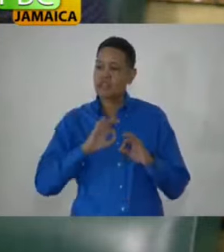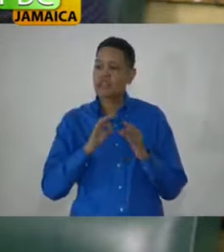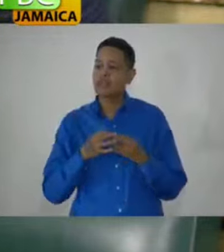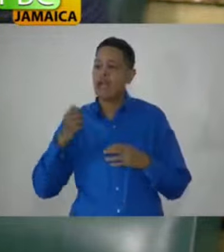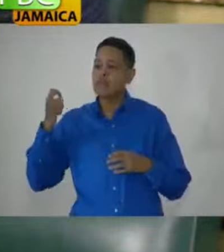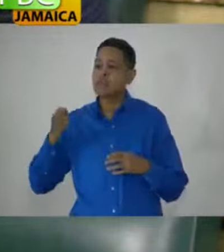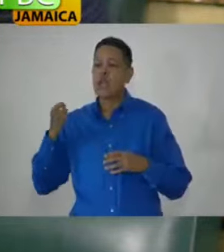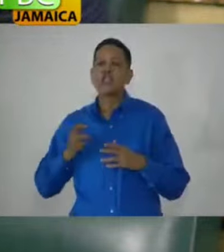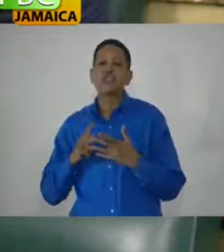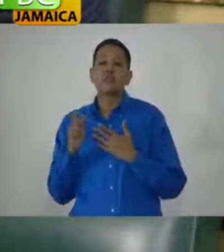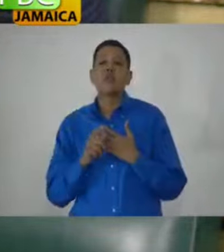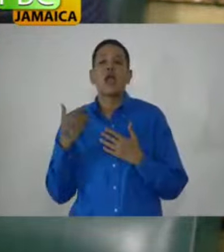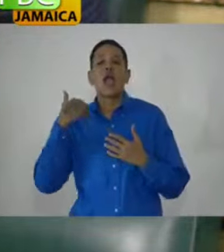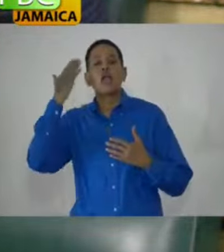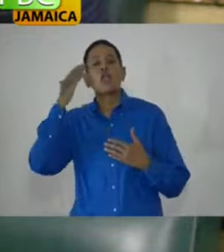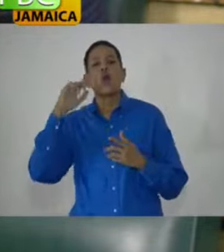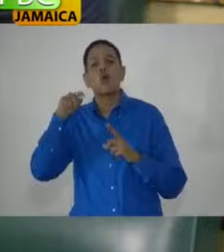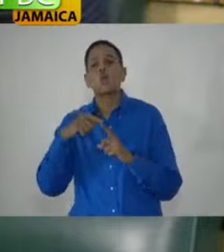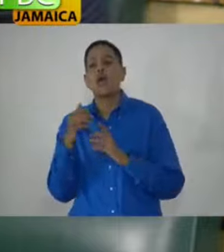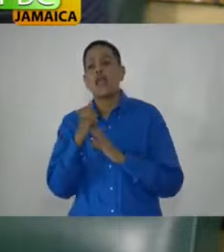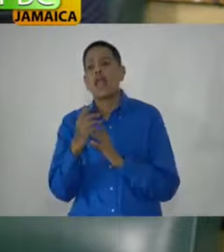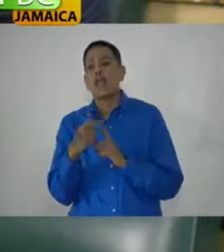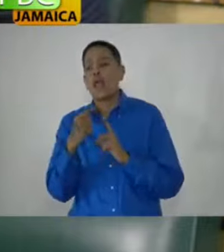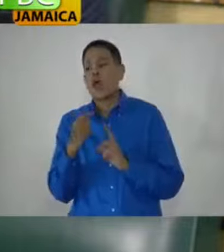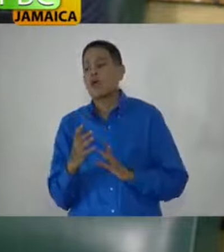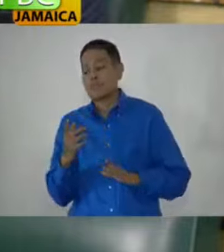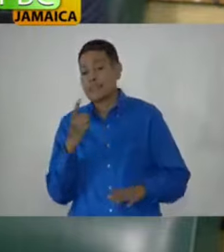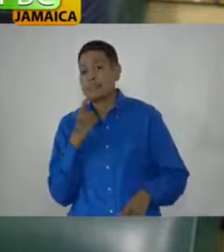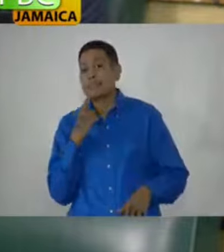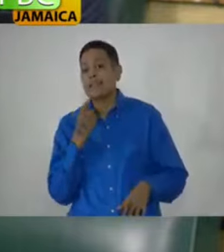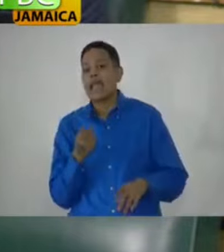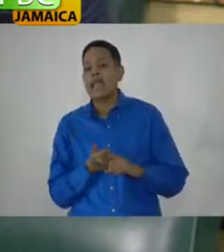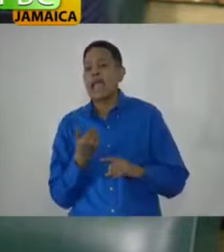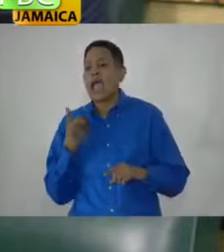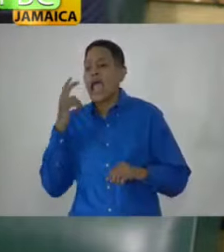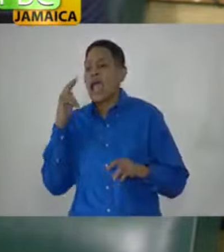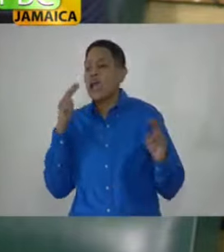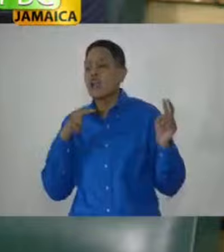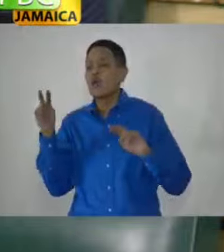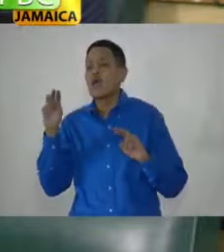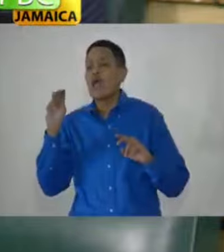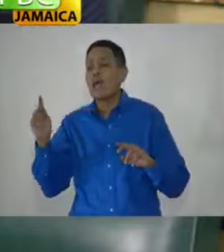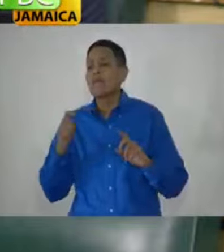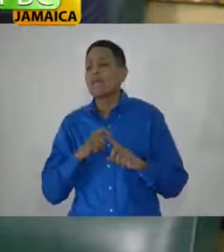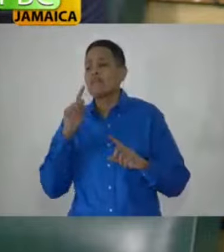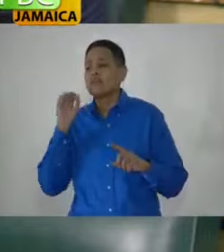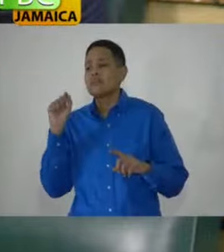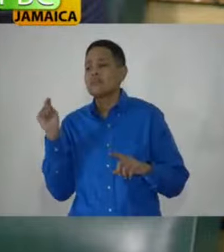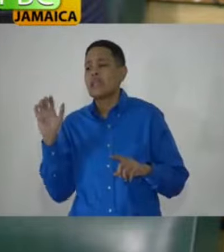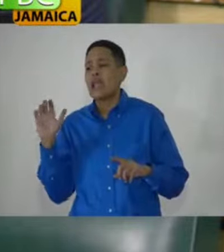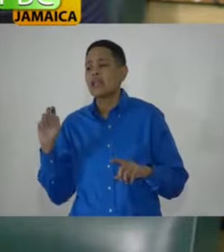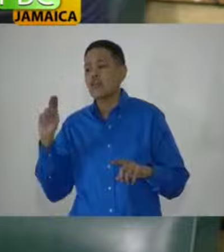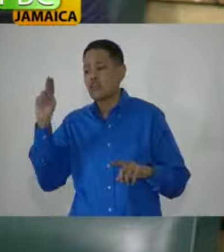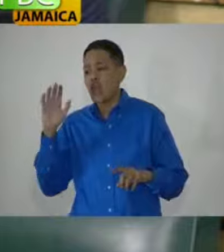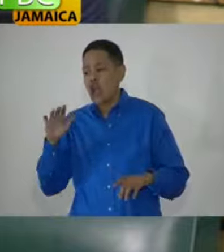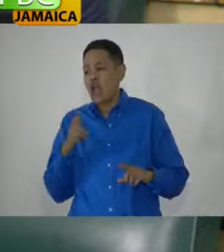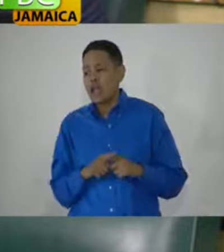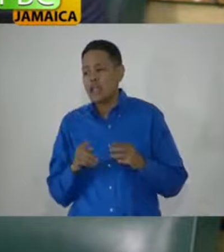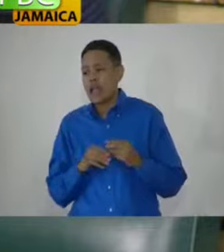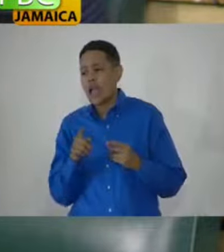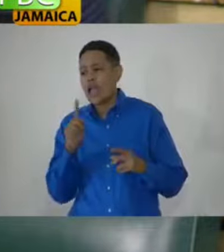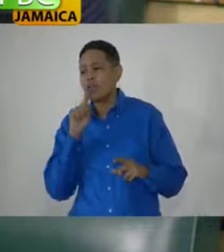I know when the leader of opposition said that, I looked at the MP from St. Catherine North,